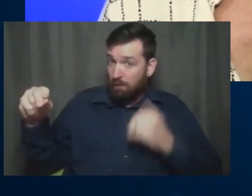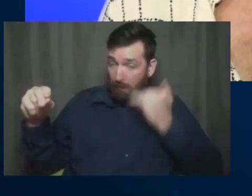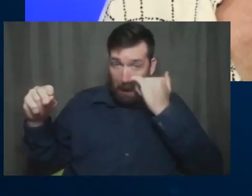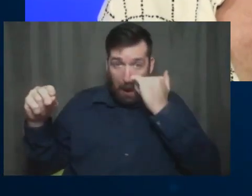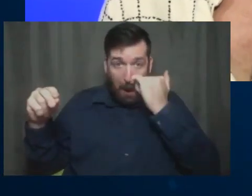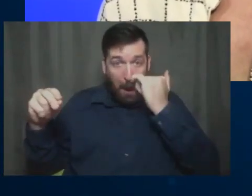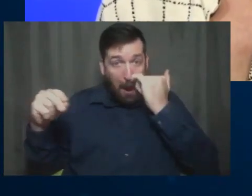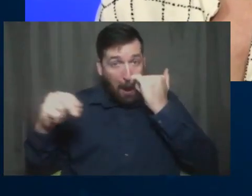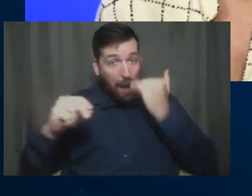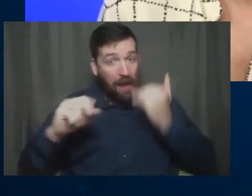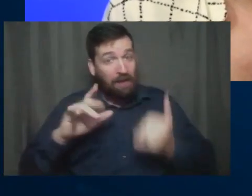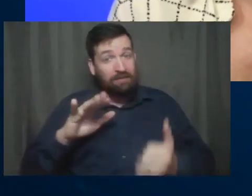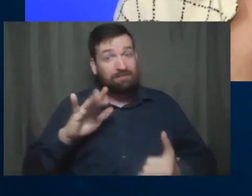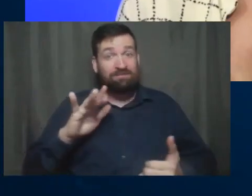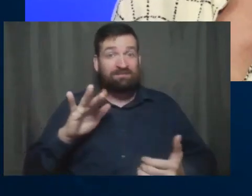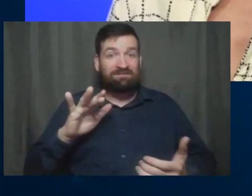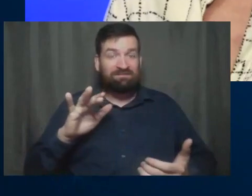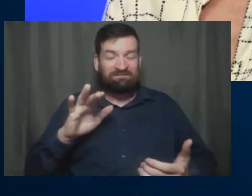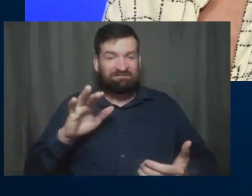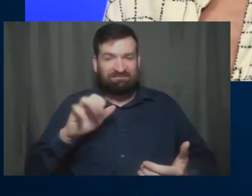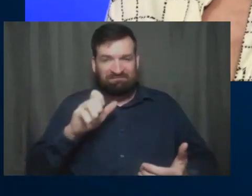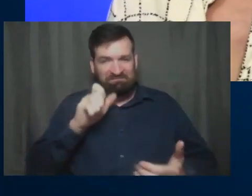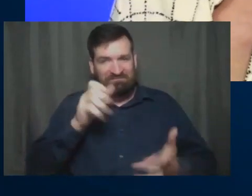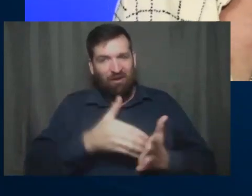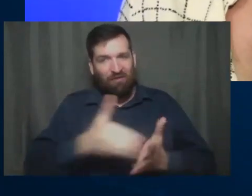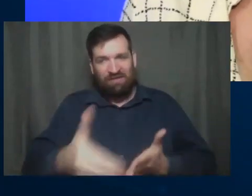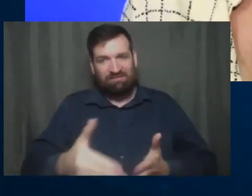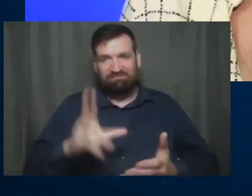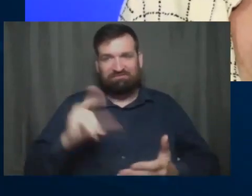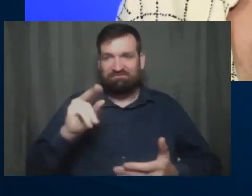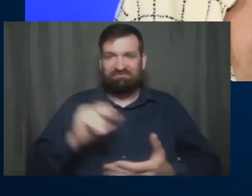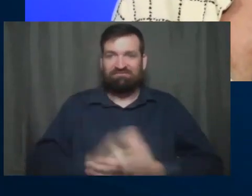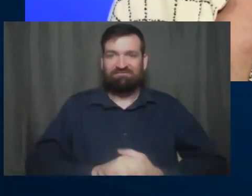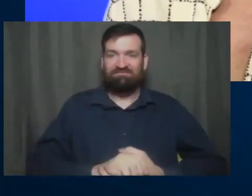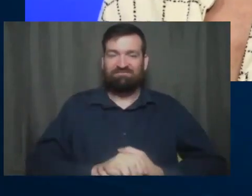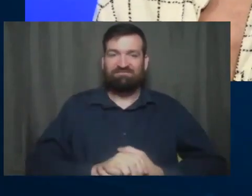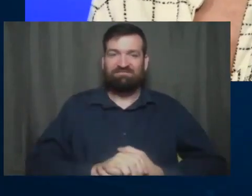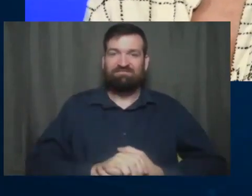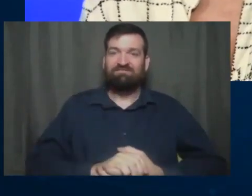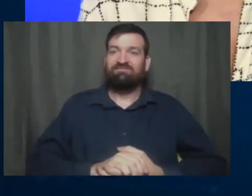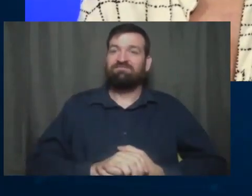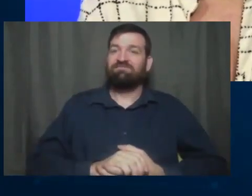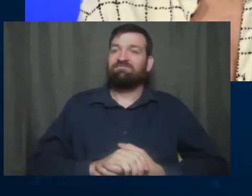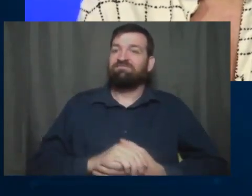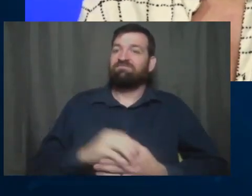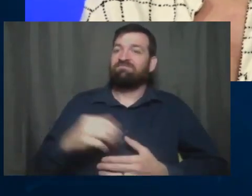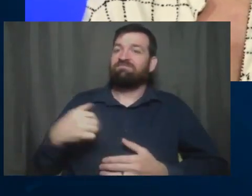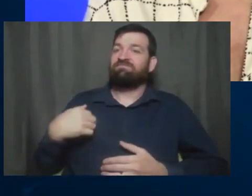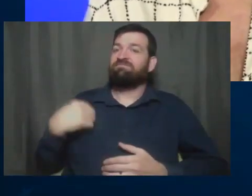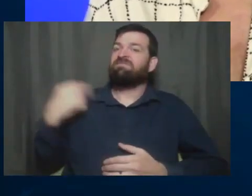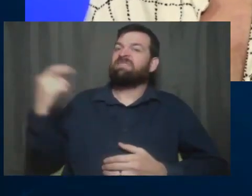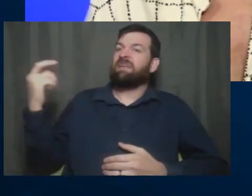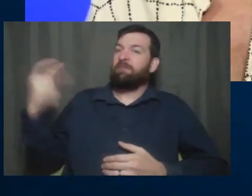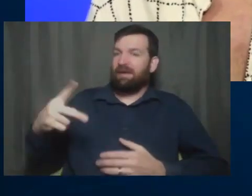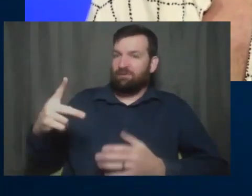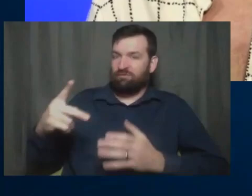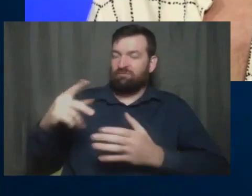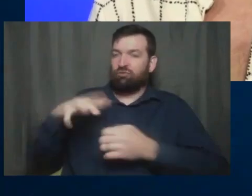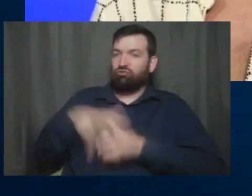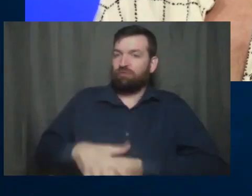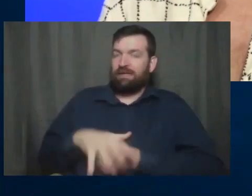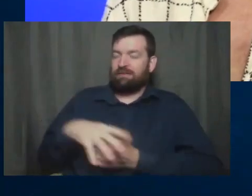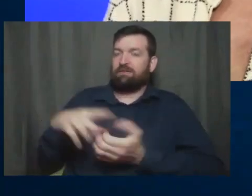Not very often, do you? Not very often. Me neither, right? All right, so let's get back to our stress talk. People often